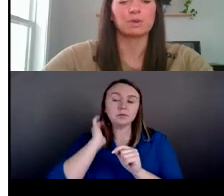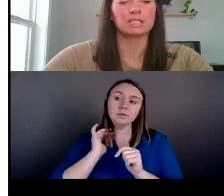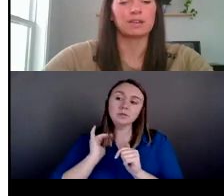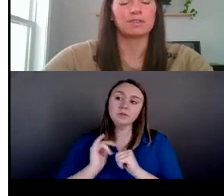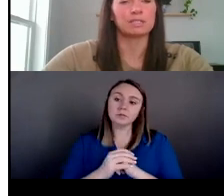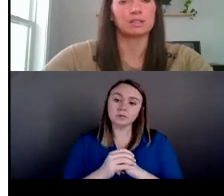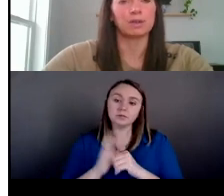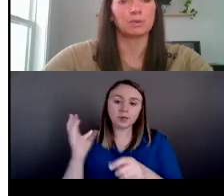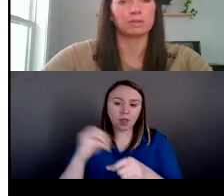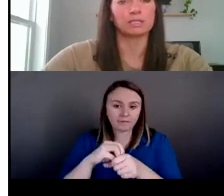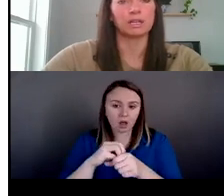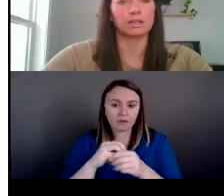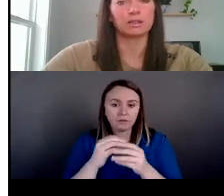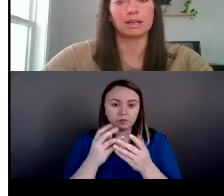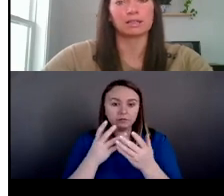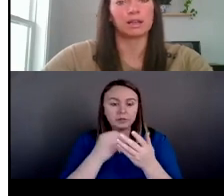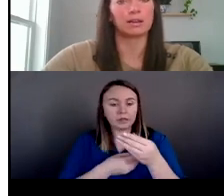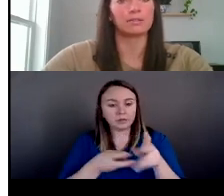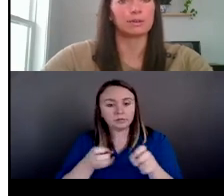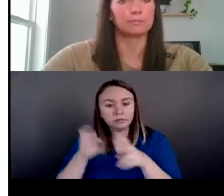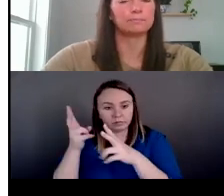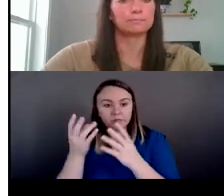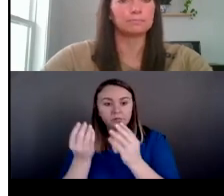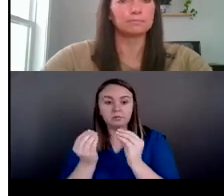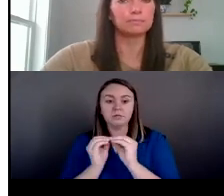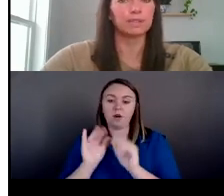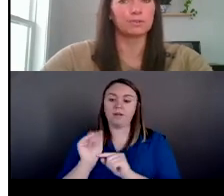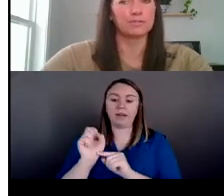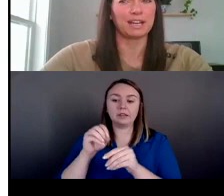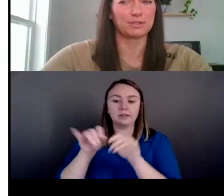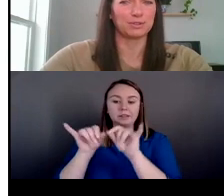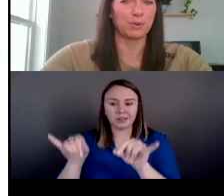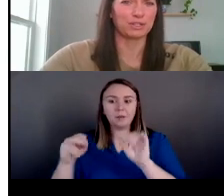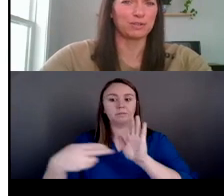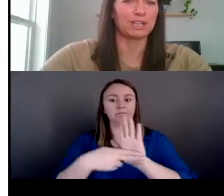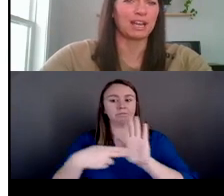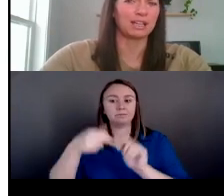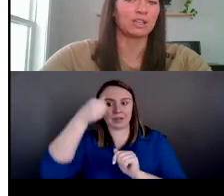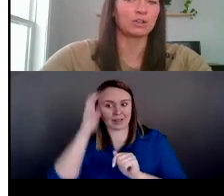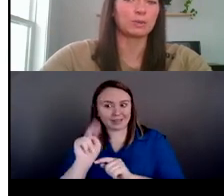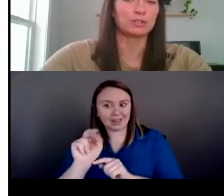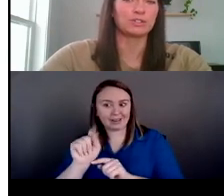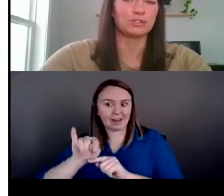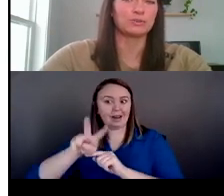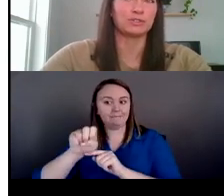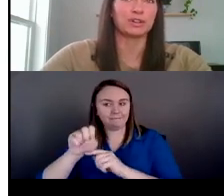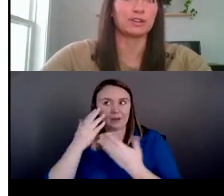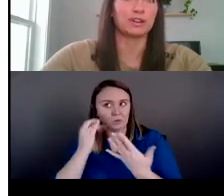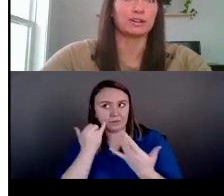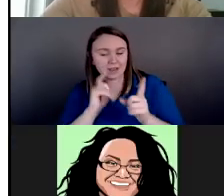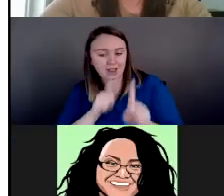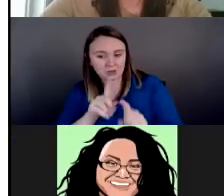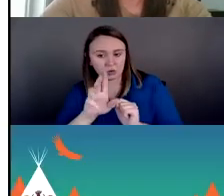cases that we didn't have in the system that were listed as Alaska Native. So I don't know if that answers your question, but it had a large part due to